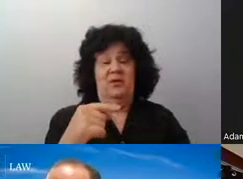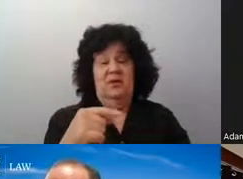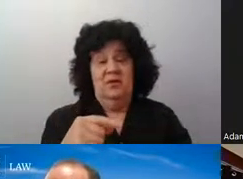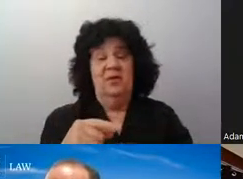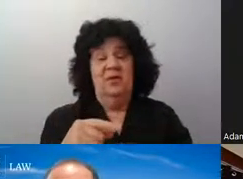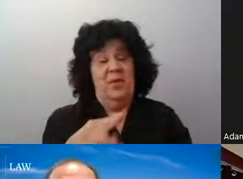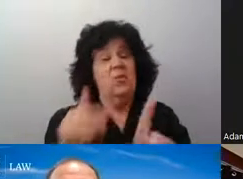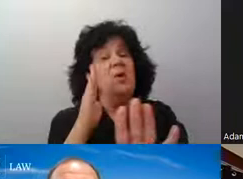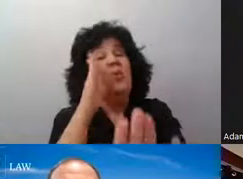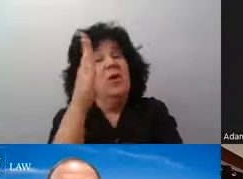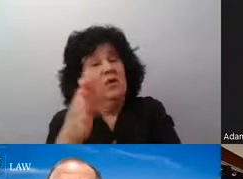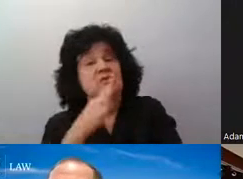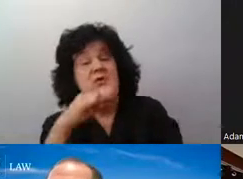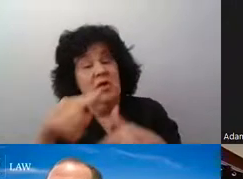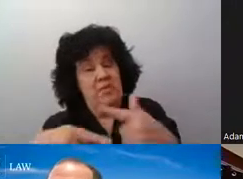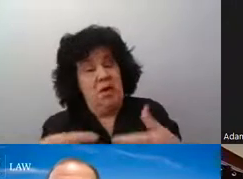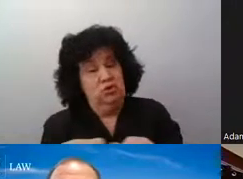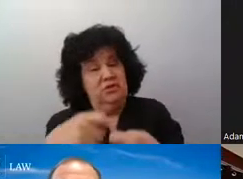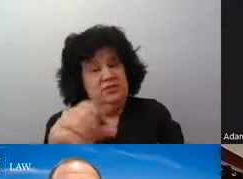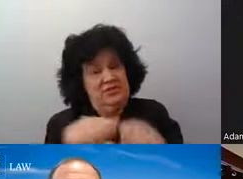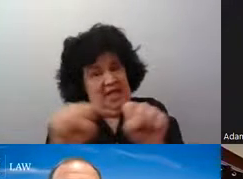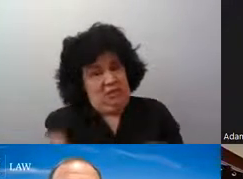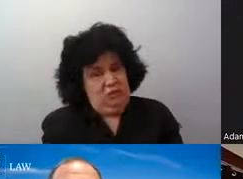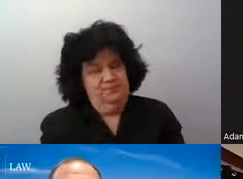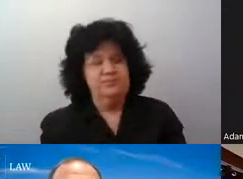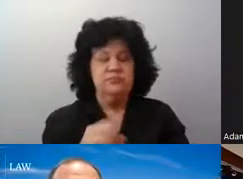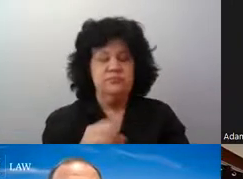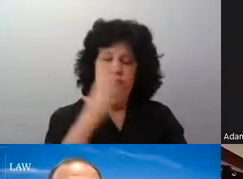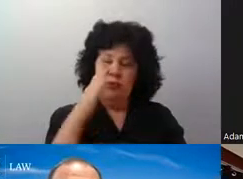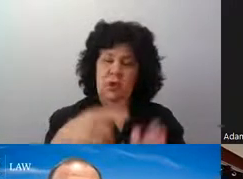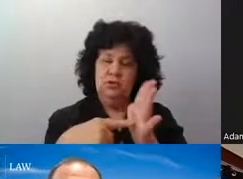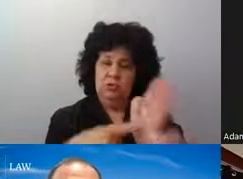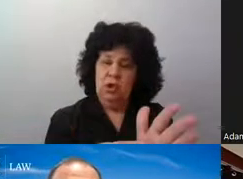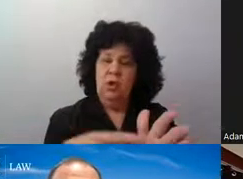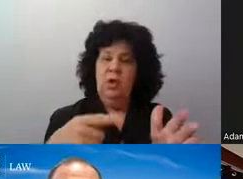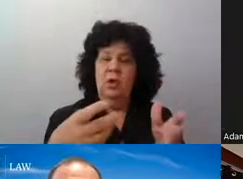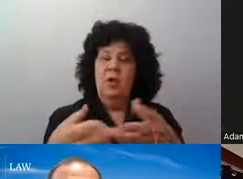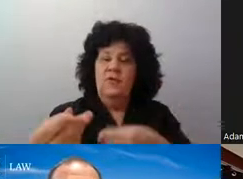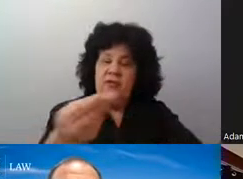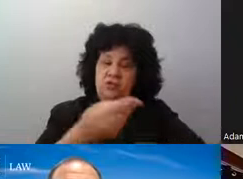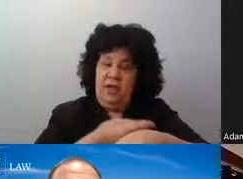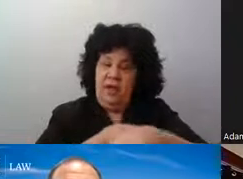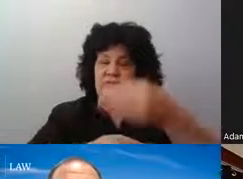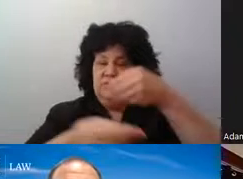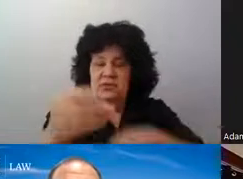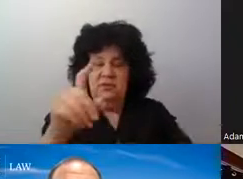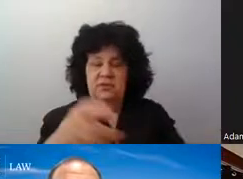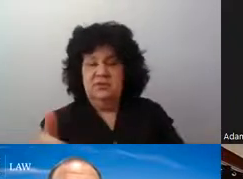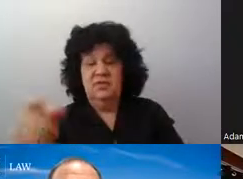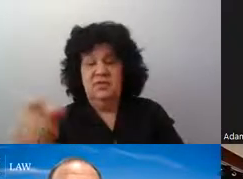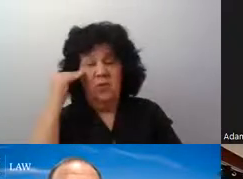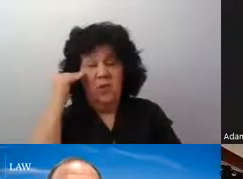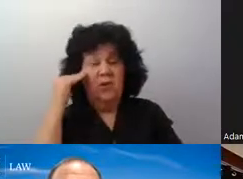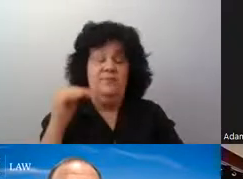soon, we make sure to show the trade-offs and the things you need to be aware of. We can say all we want about